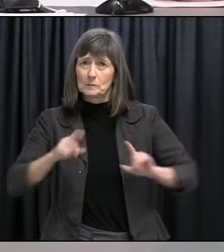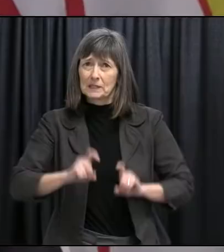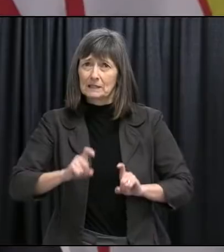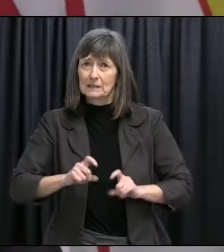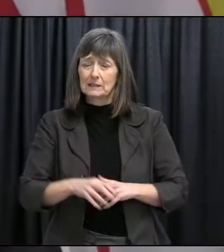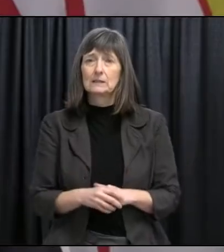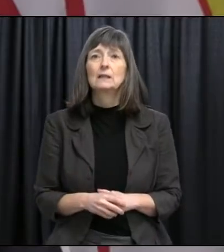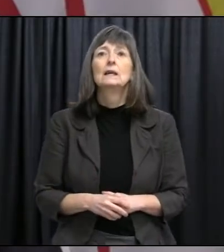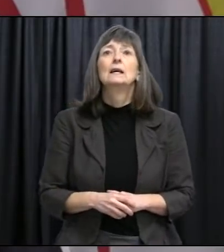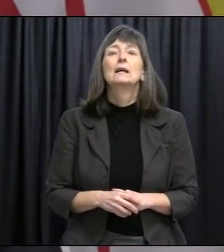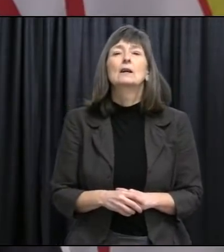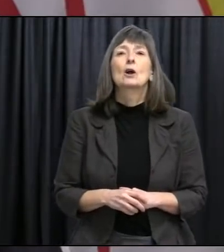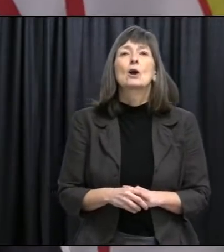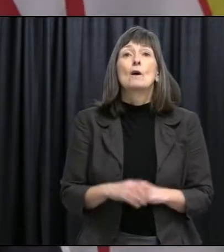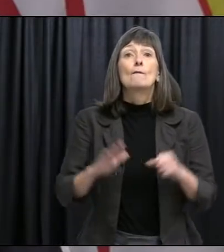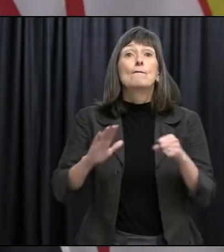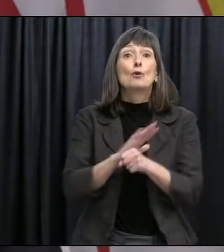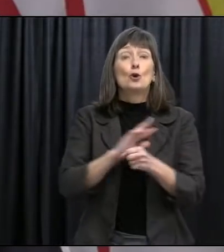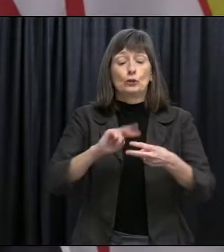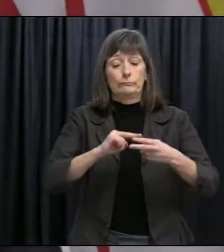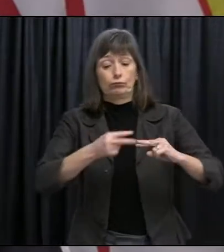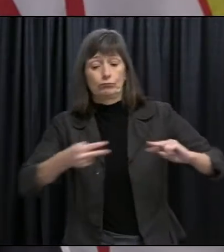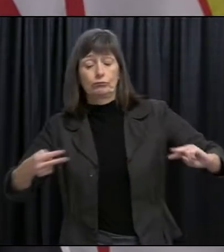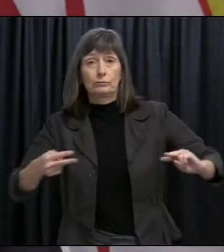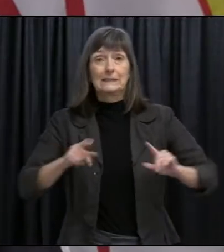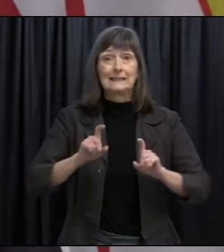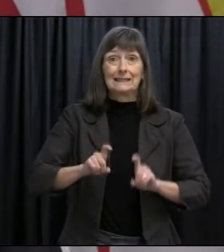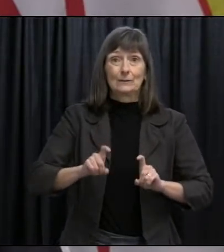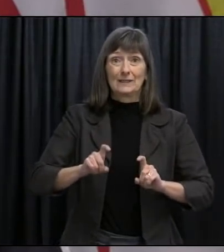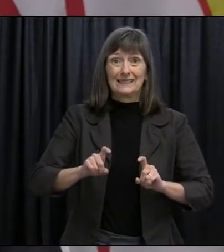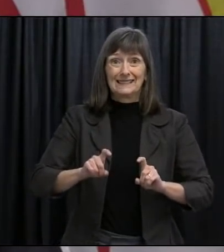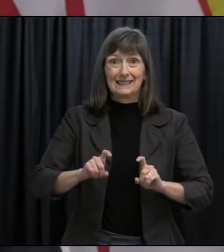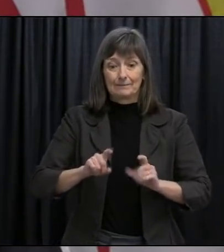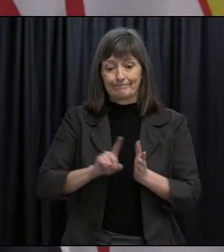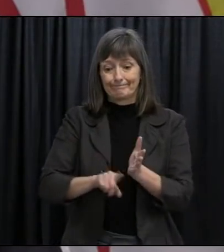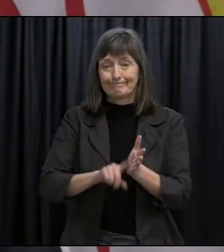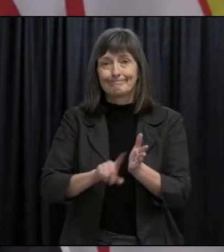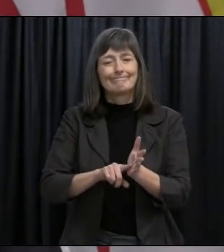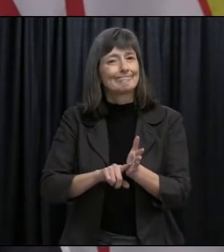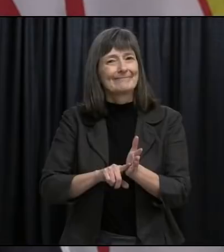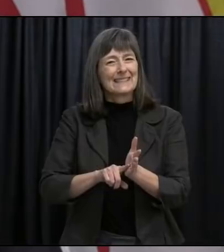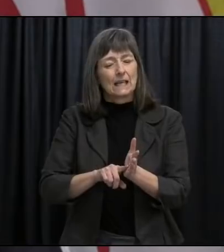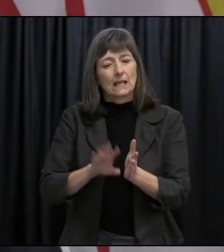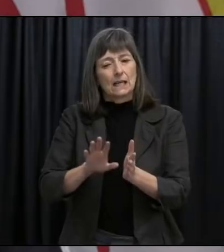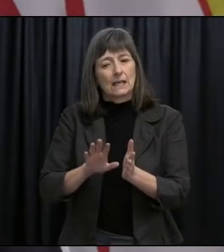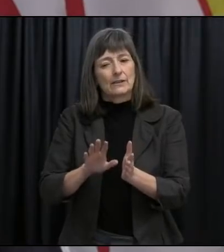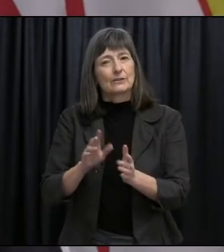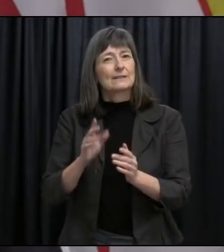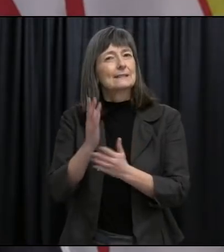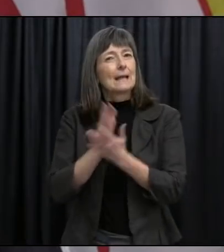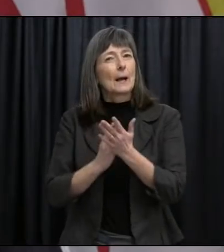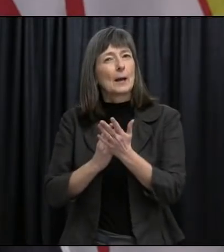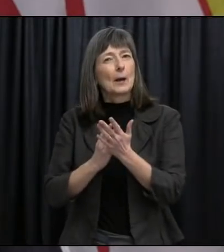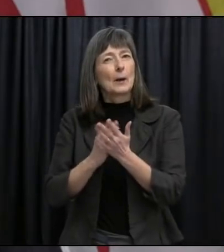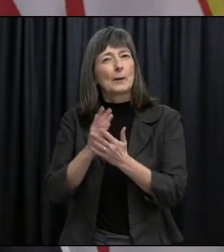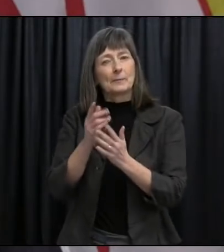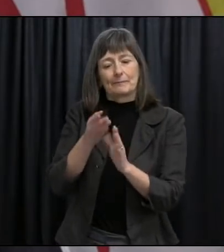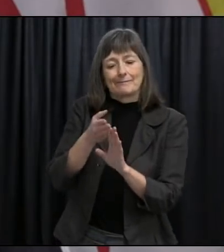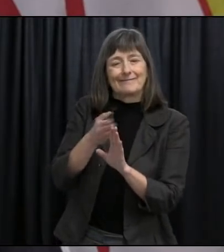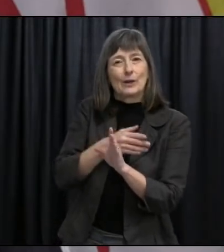With regard to whole genome sequencing, there are some requirements that have to be there before that can be done. And right